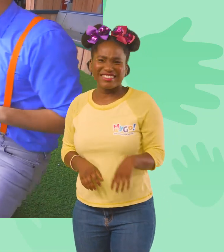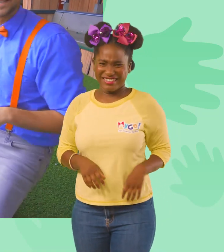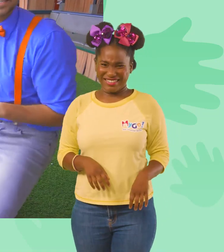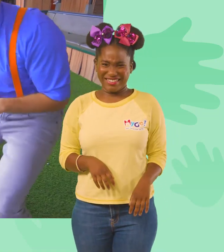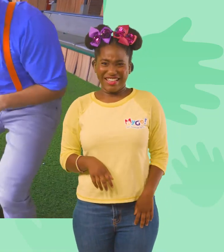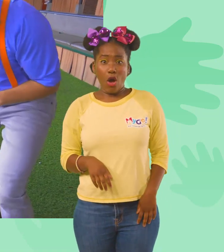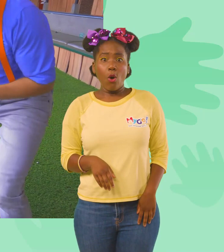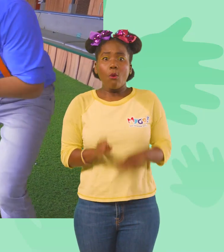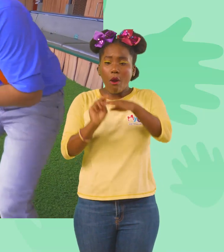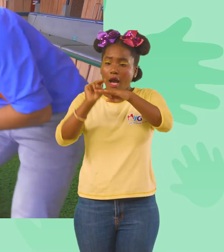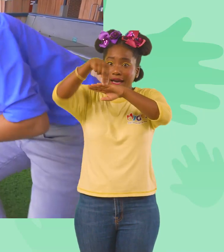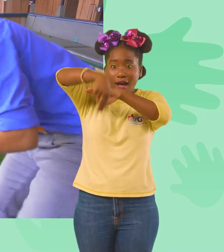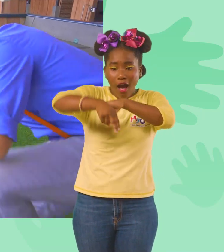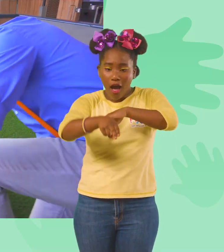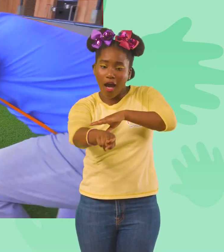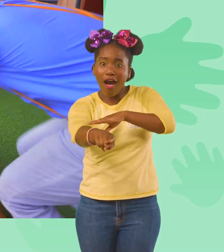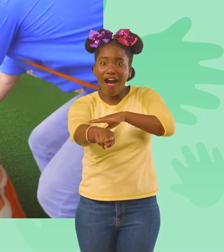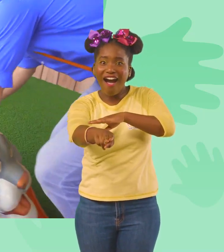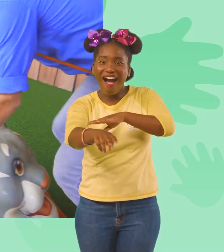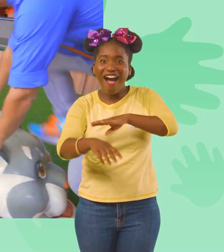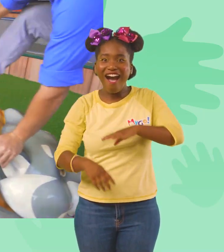Meow. Ooh, and it's a slide. Check it out.